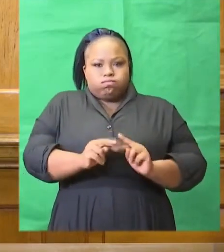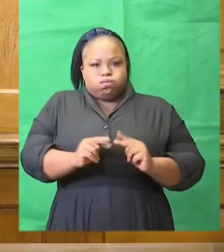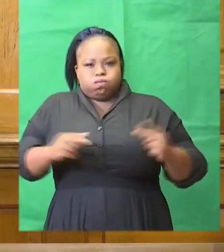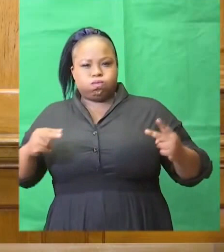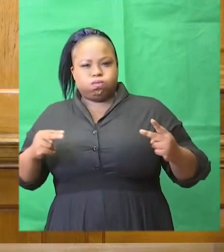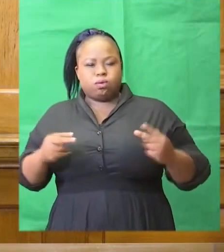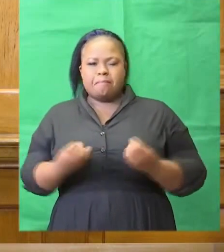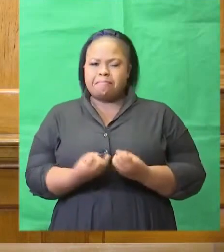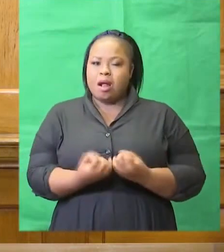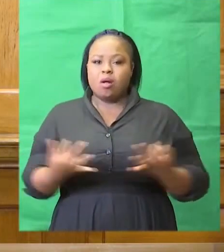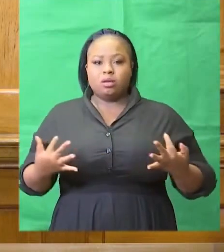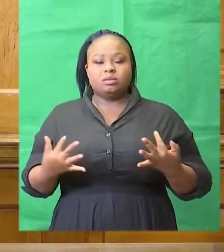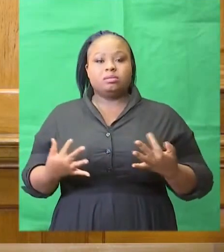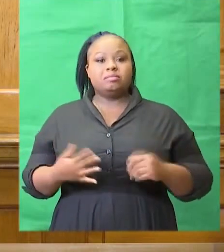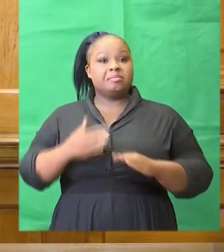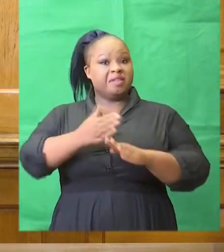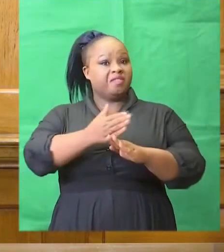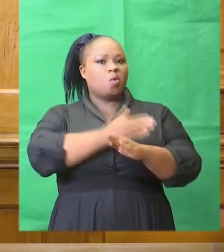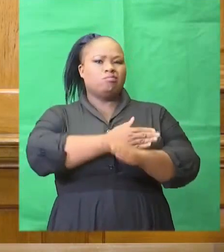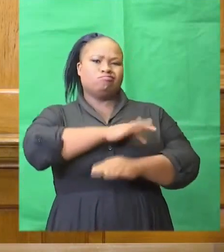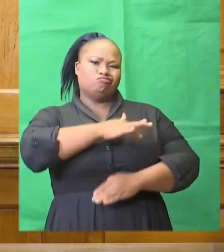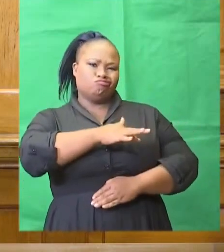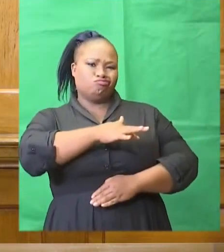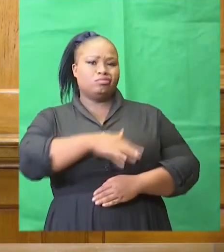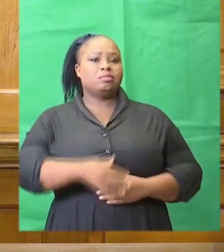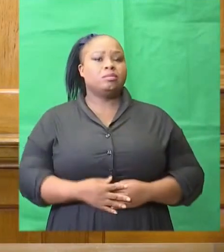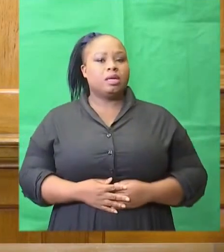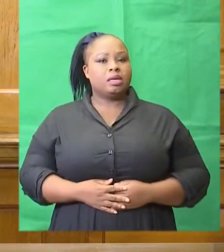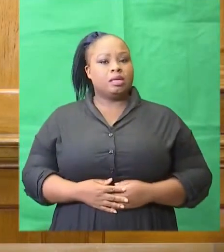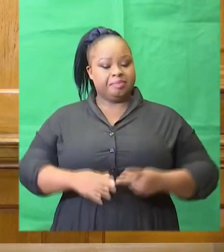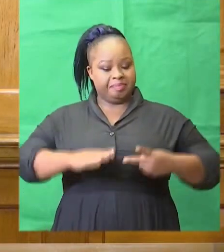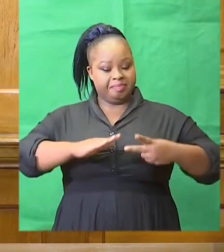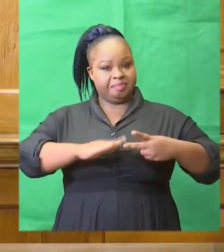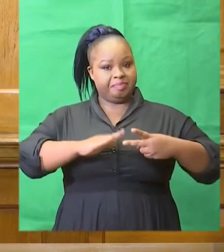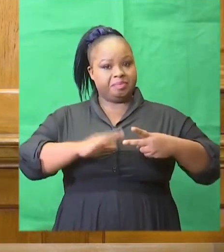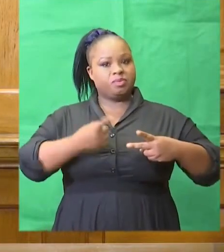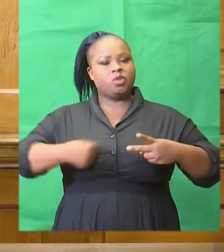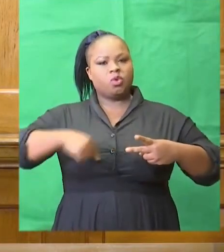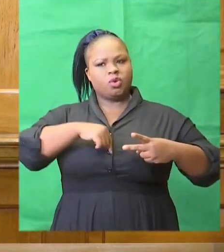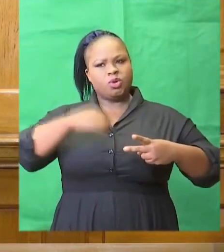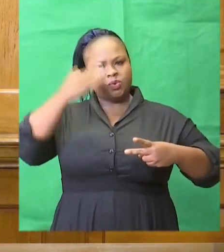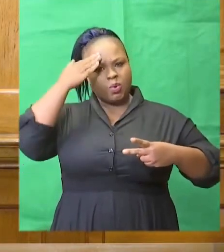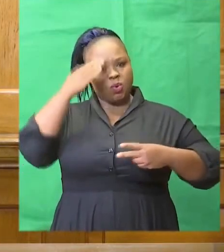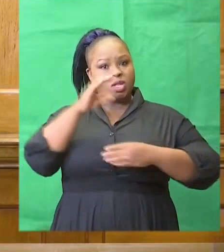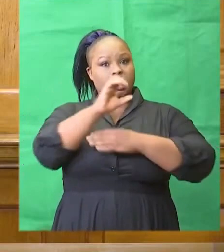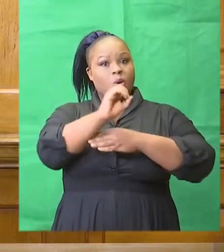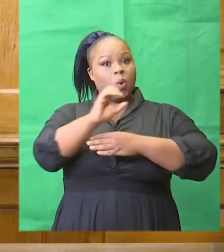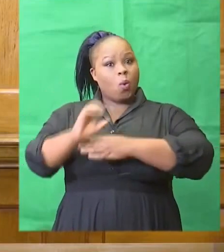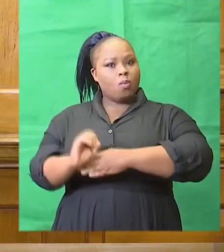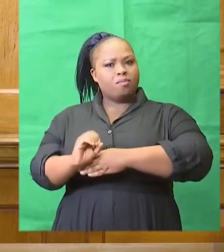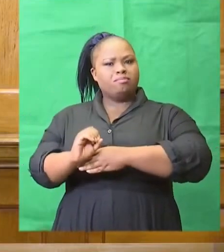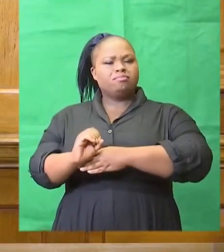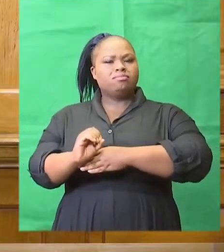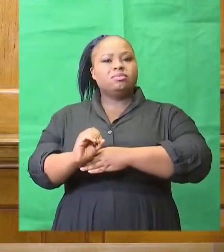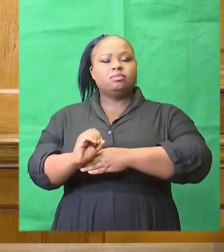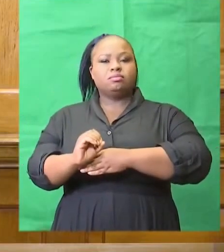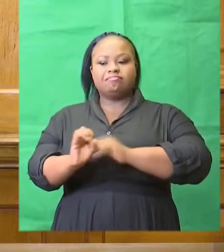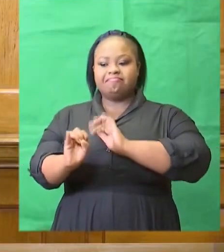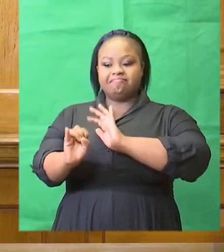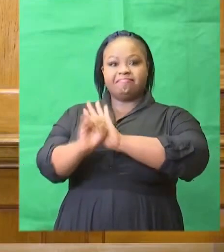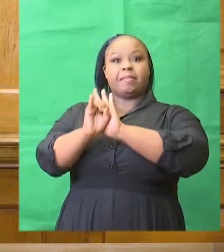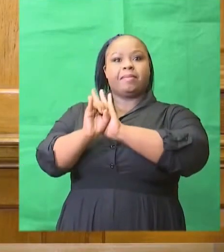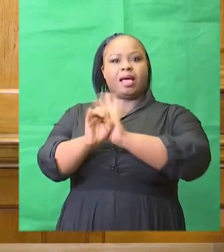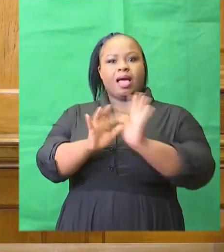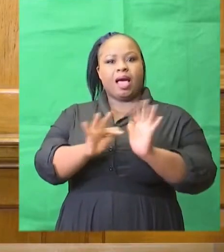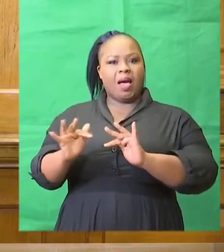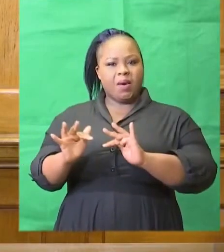variant. Secondly, we know that Omicron is readily detected by the